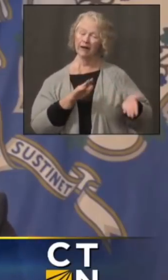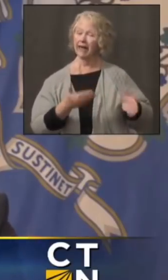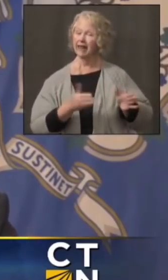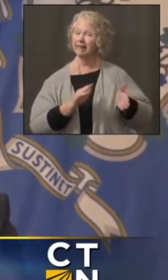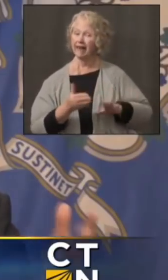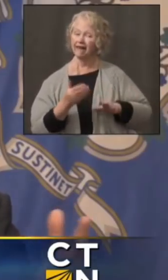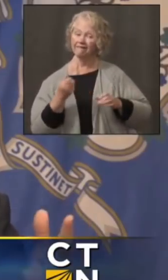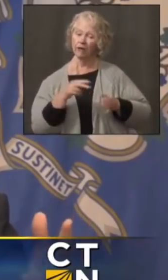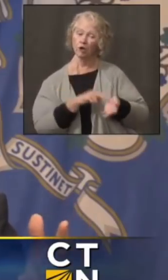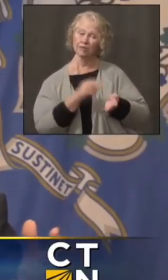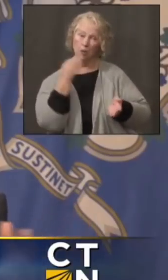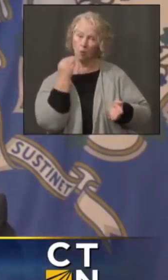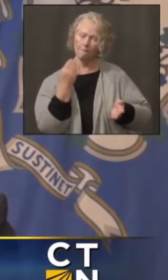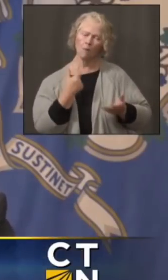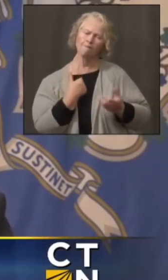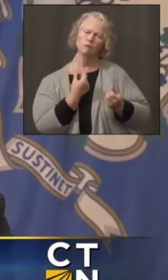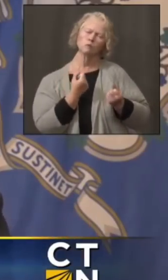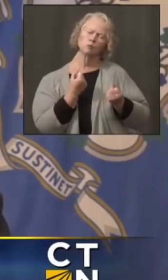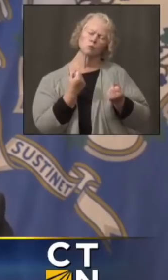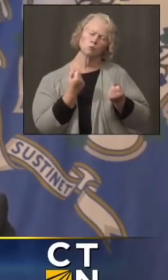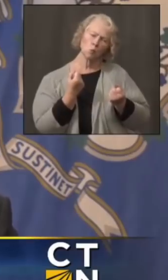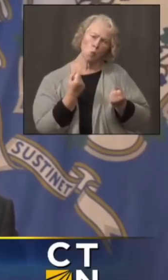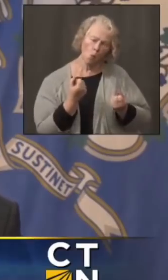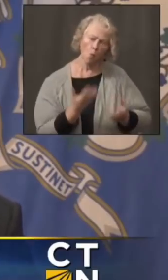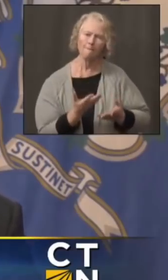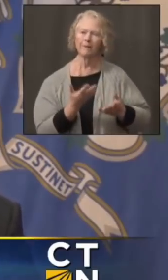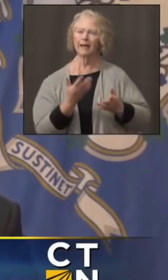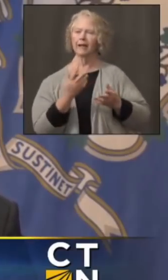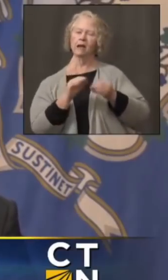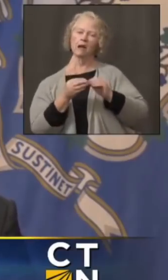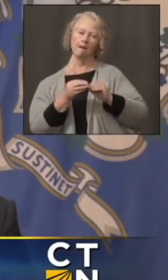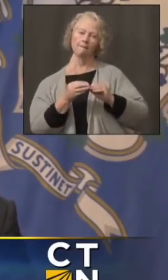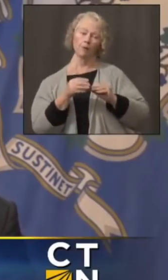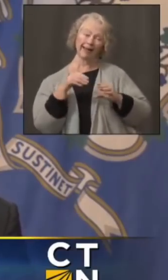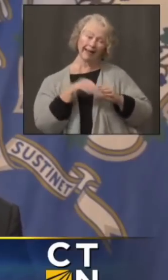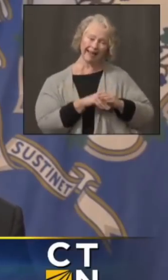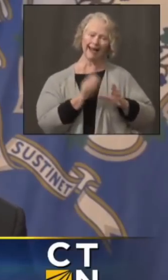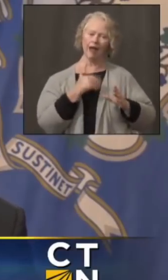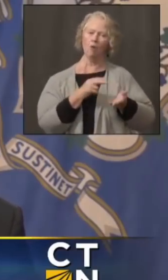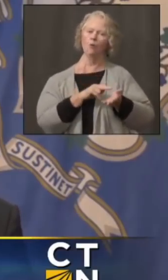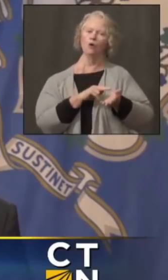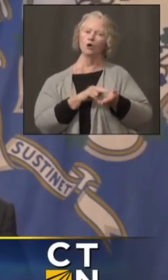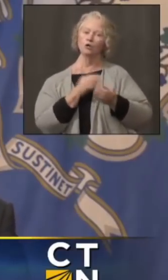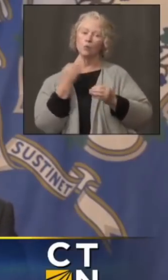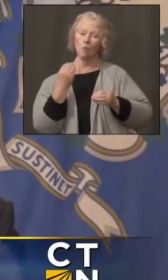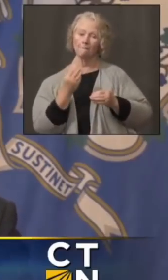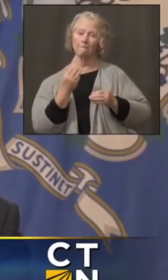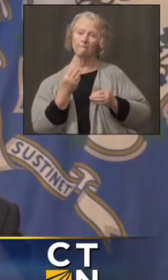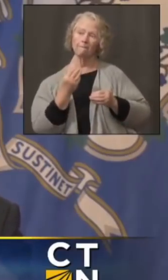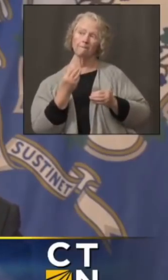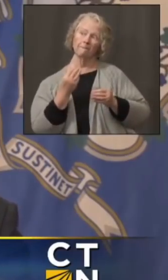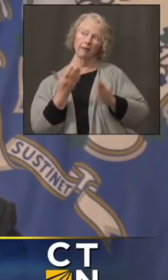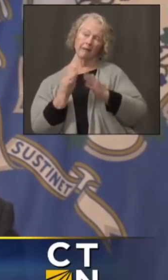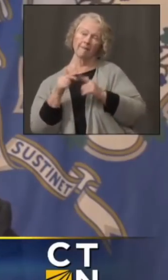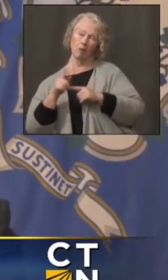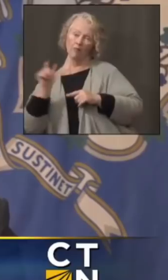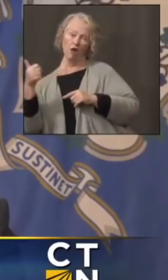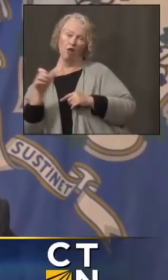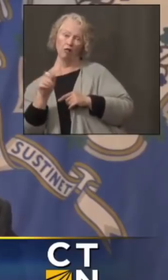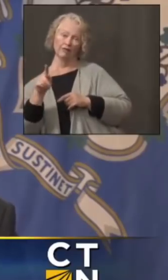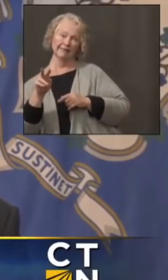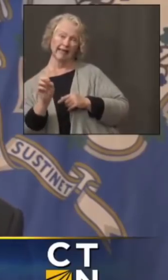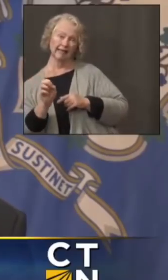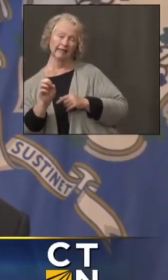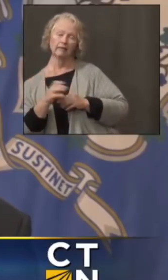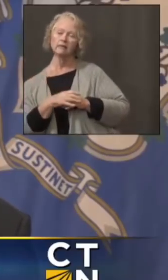we have many more people per capita in nursing homes than other states. And as you pointed out, home health care